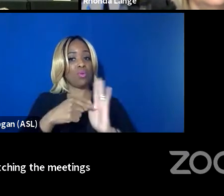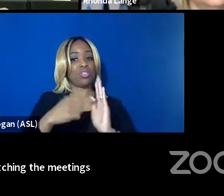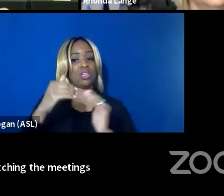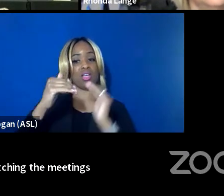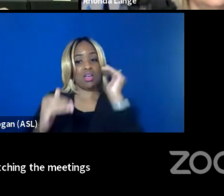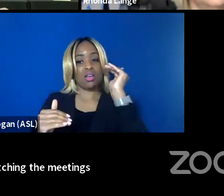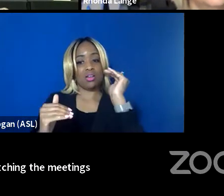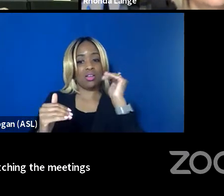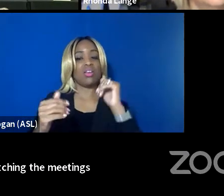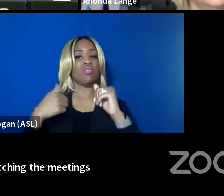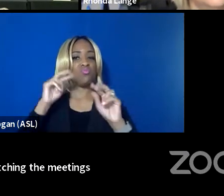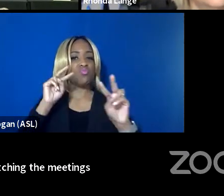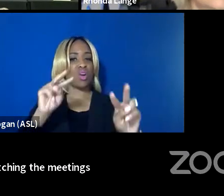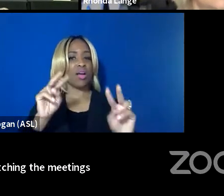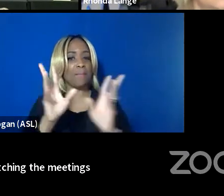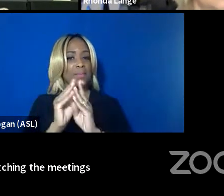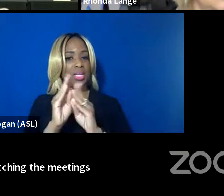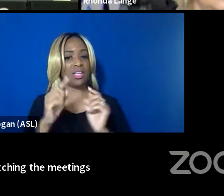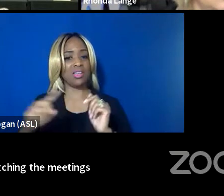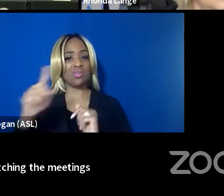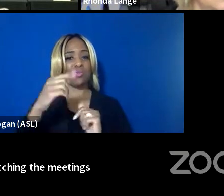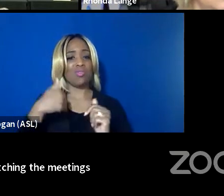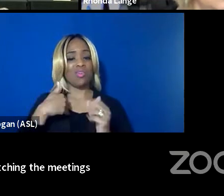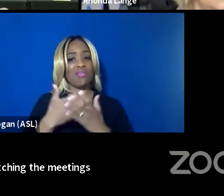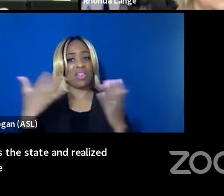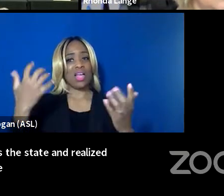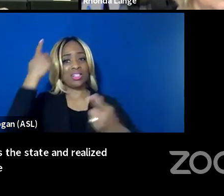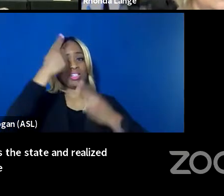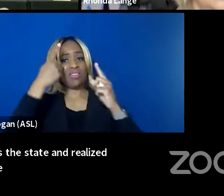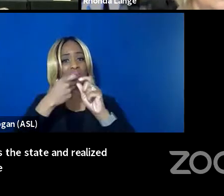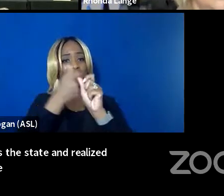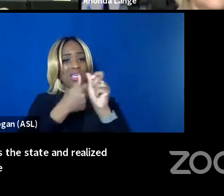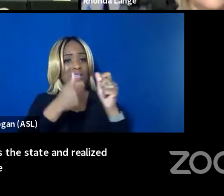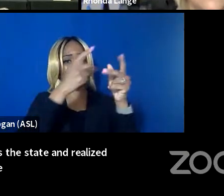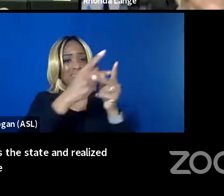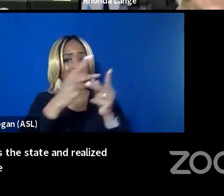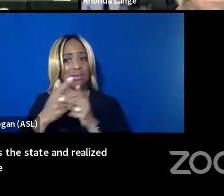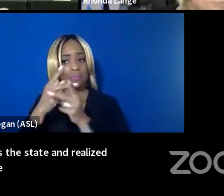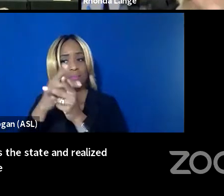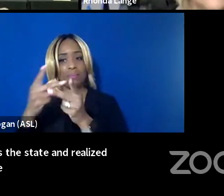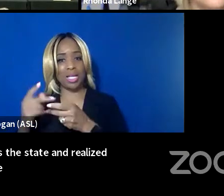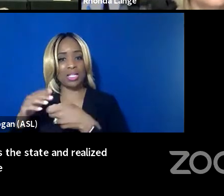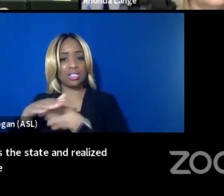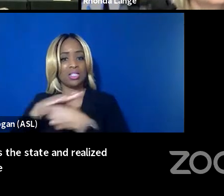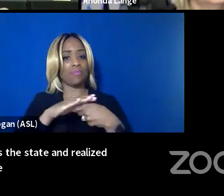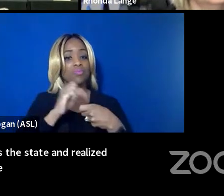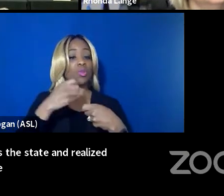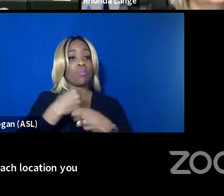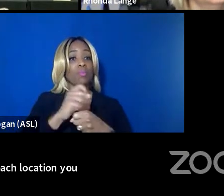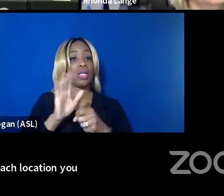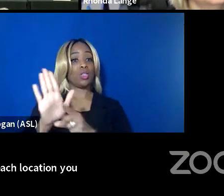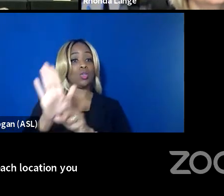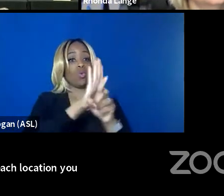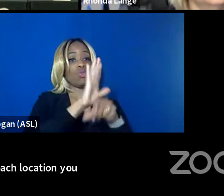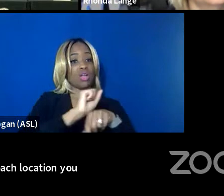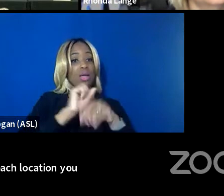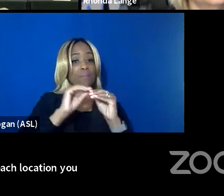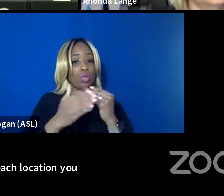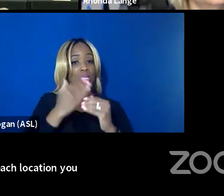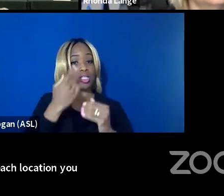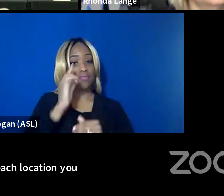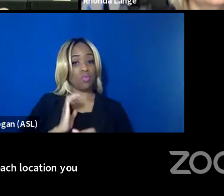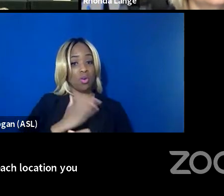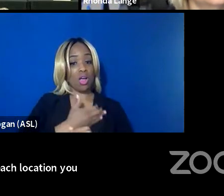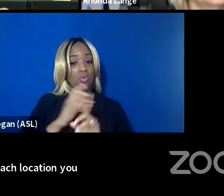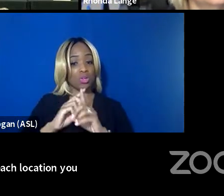and realize you all have so much to consider from each location you visited. So to make your task easier for our districts,